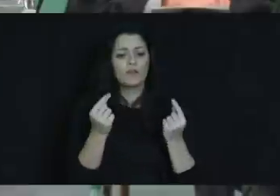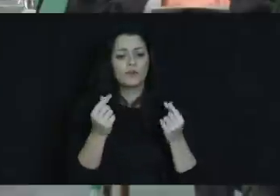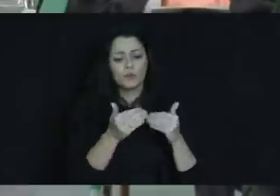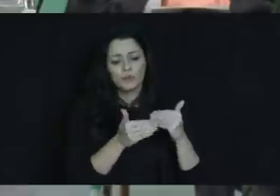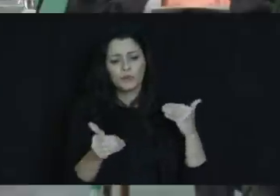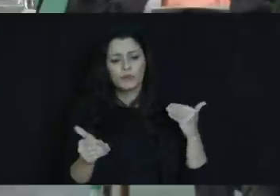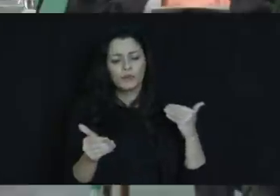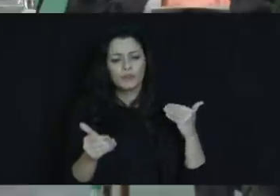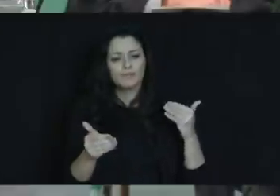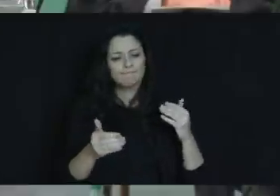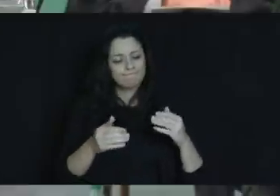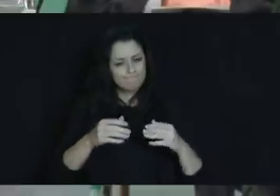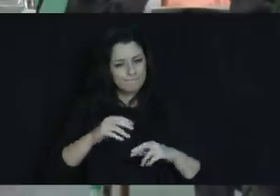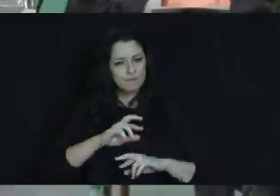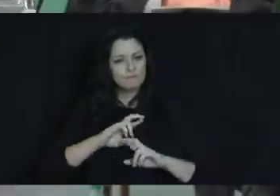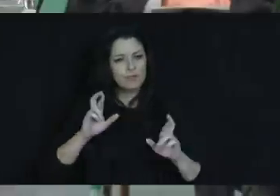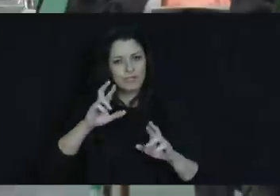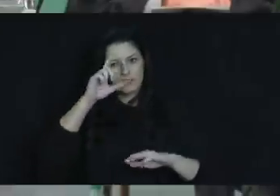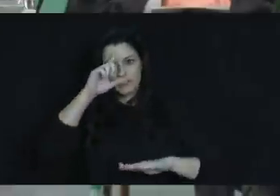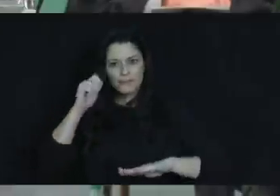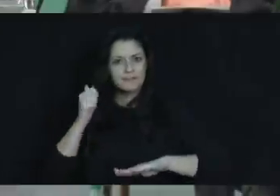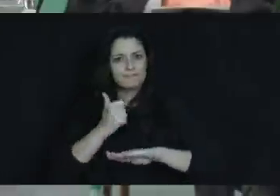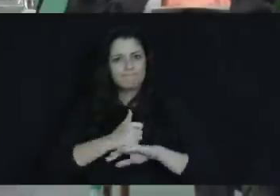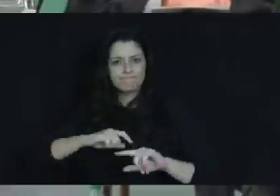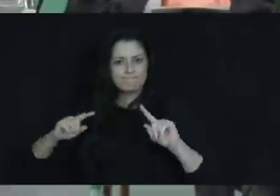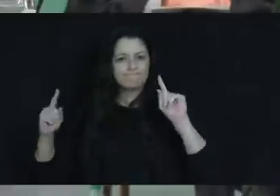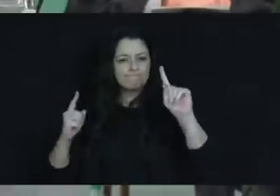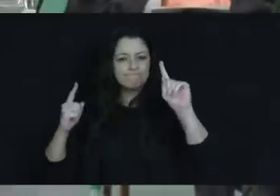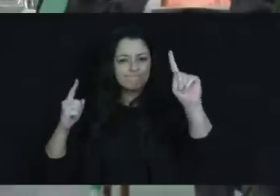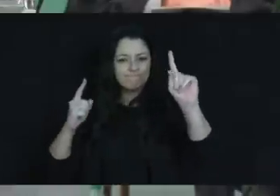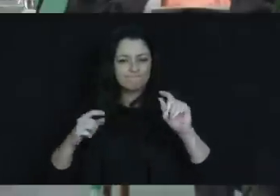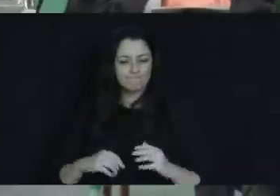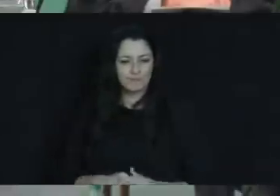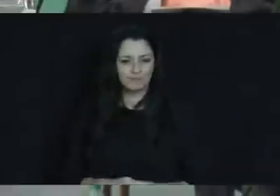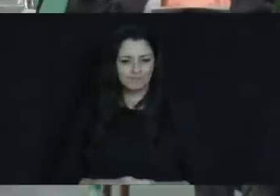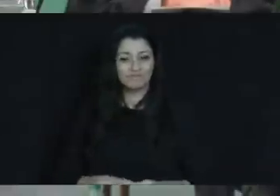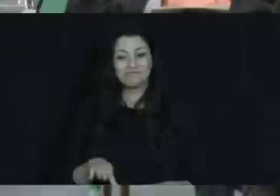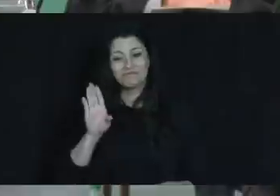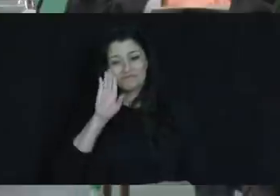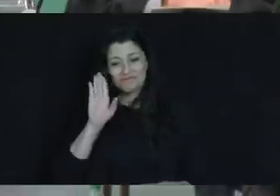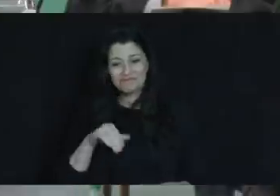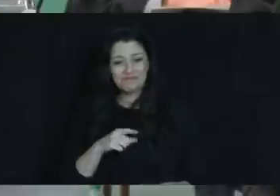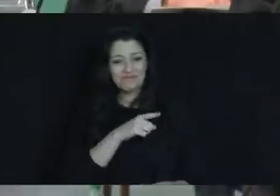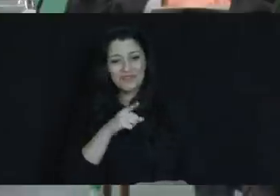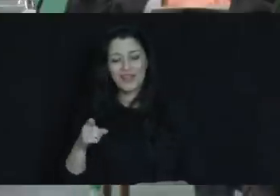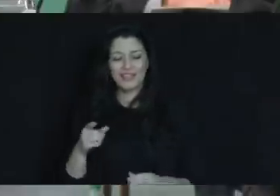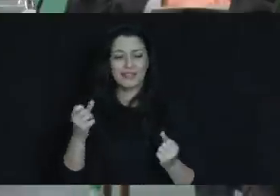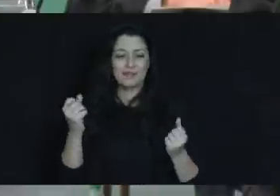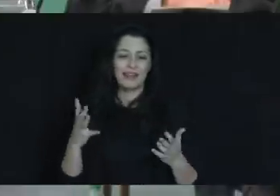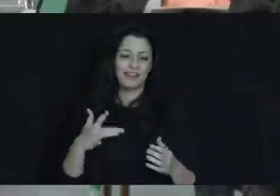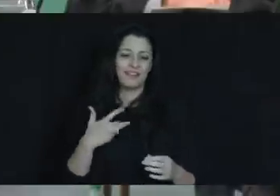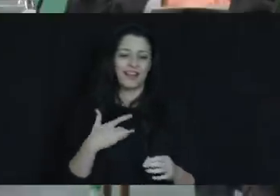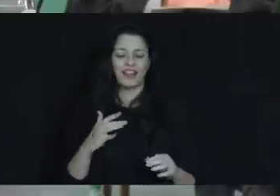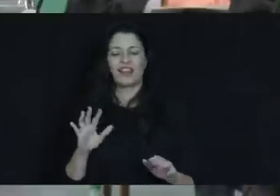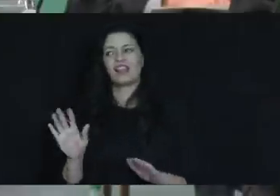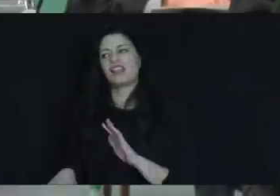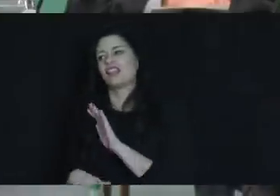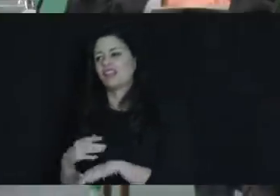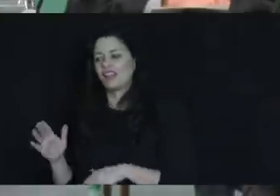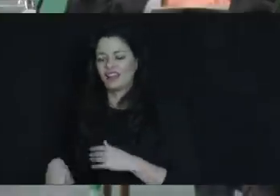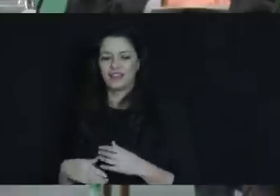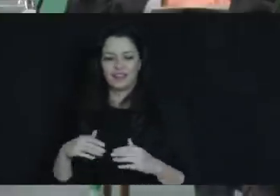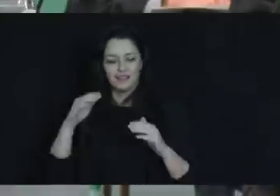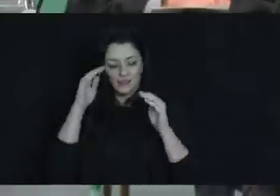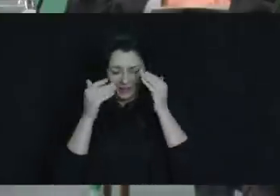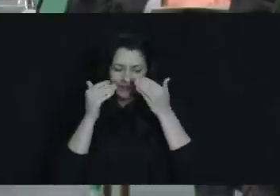today have been suffering from senioritis since your freshman year, against all odds and with the help of a lot of caffeine, and